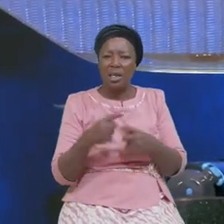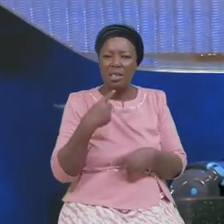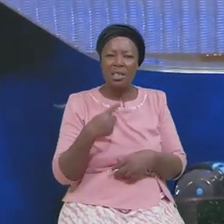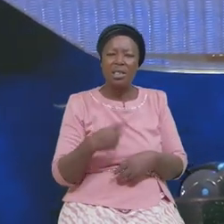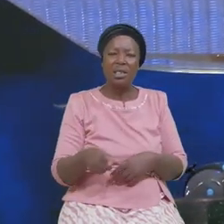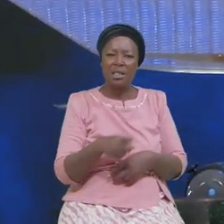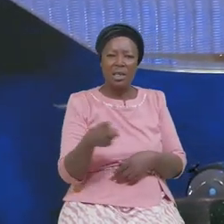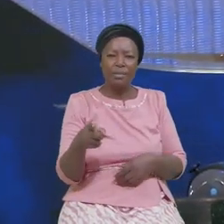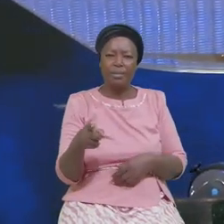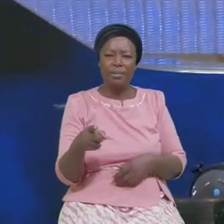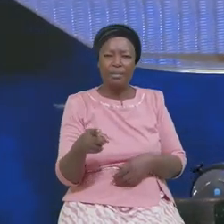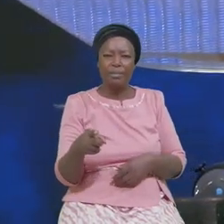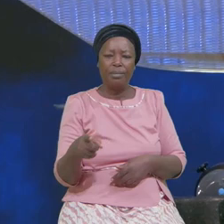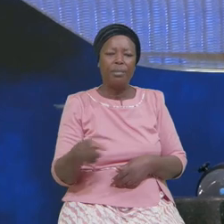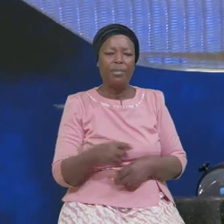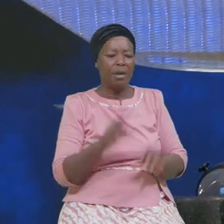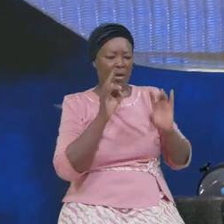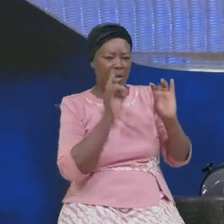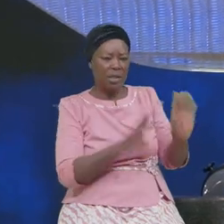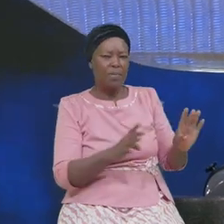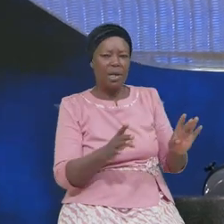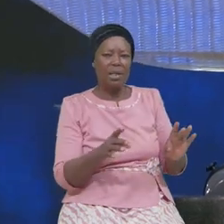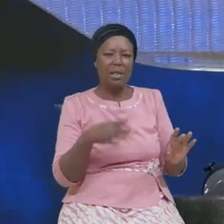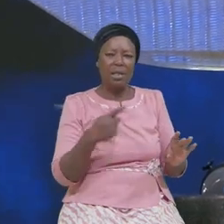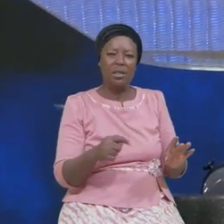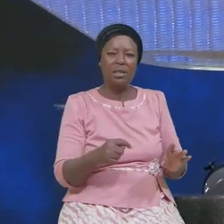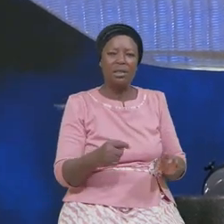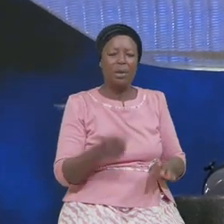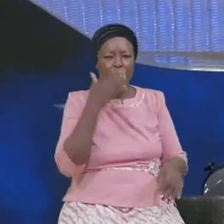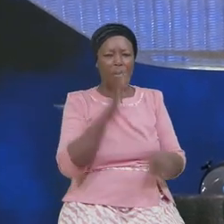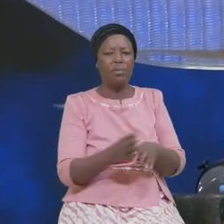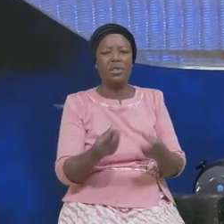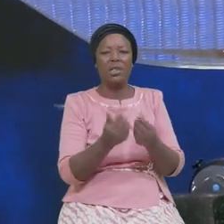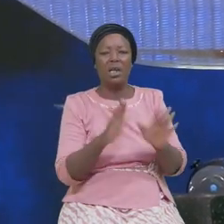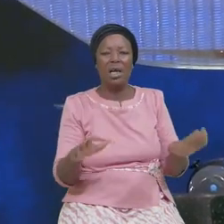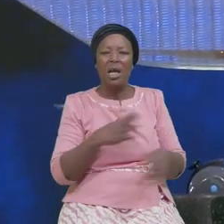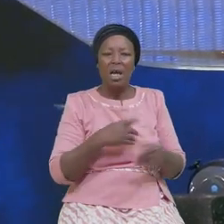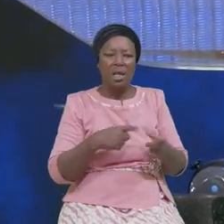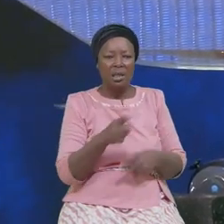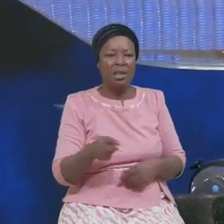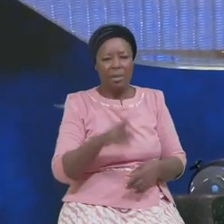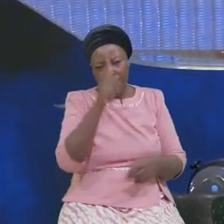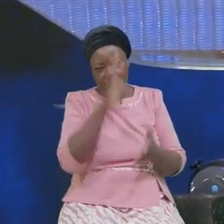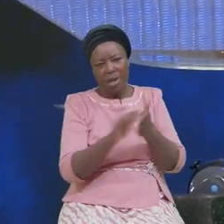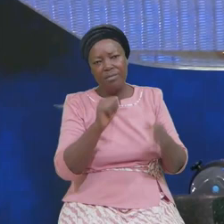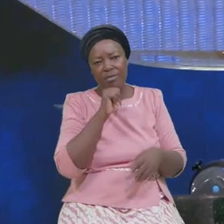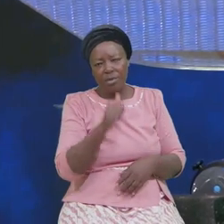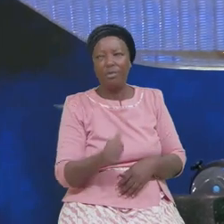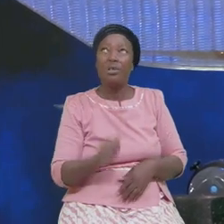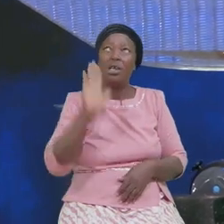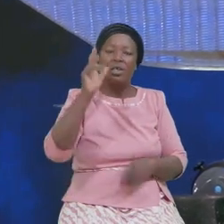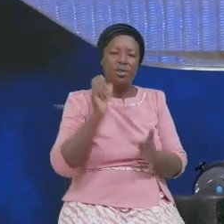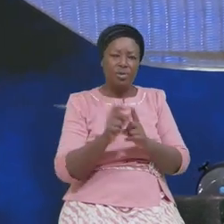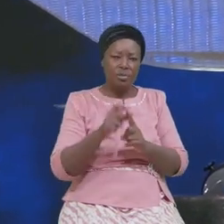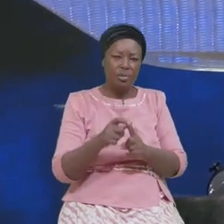they despised the pleasant land, and they believed not his word. We're